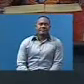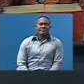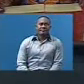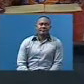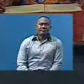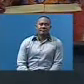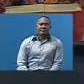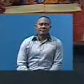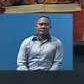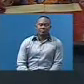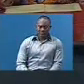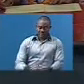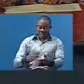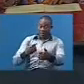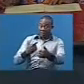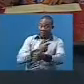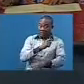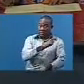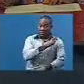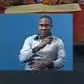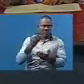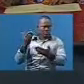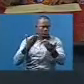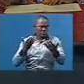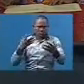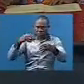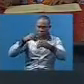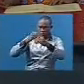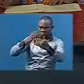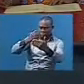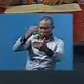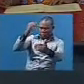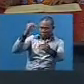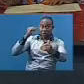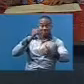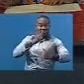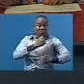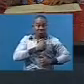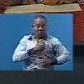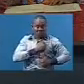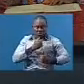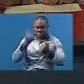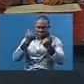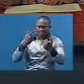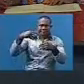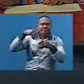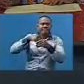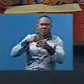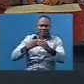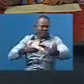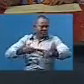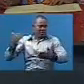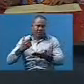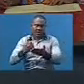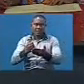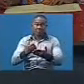The Ghana Police Service has realigned its armoured car squadron to perform specialised functions, including mobile emergency medical